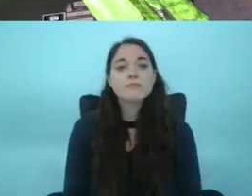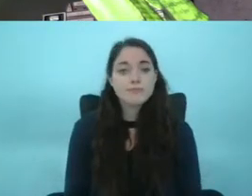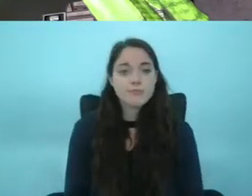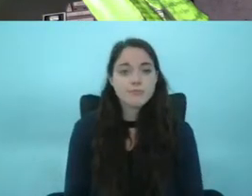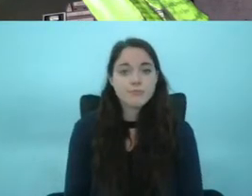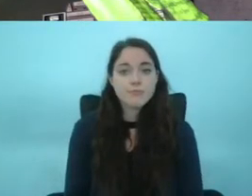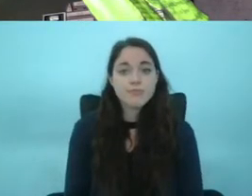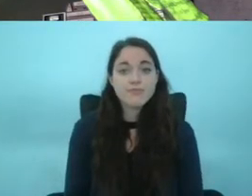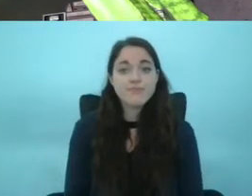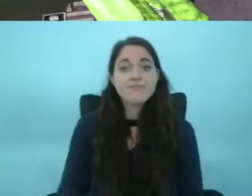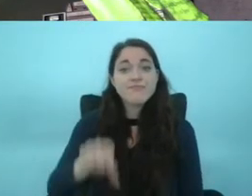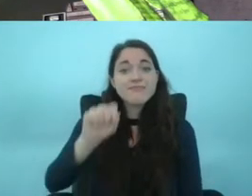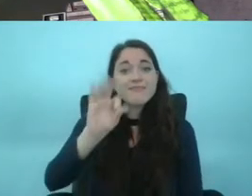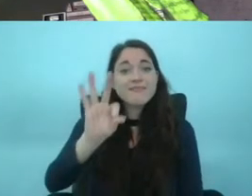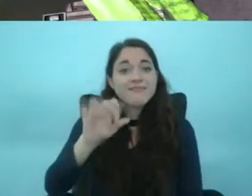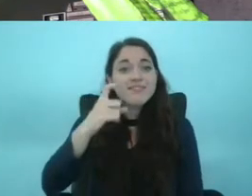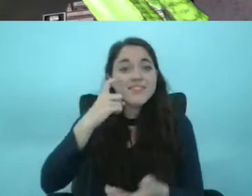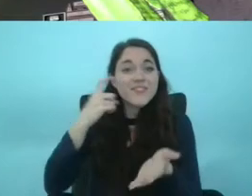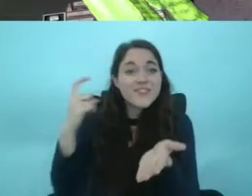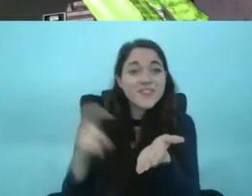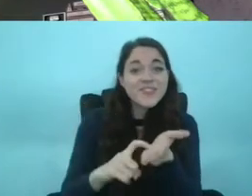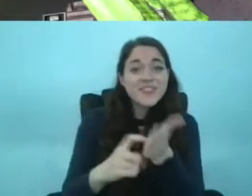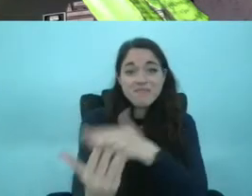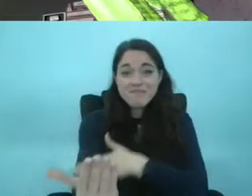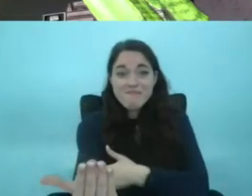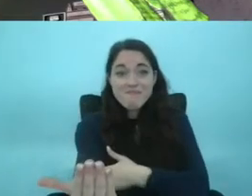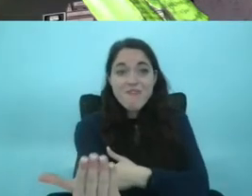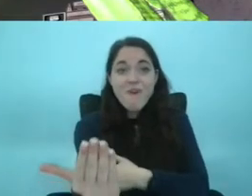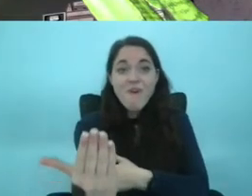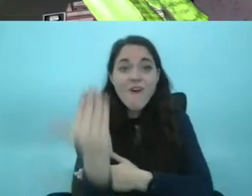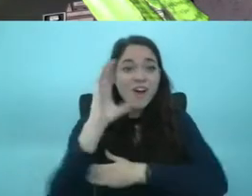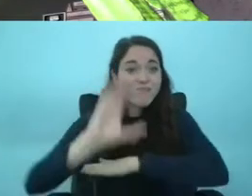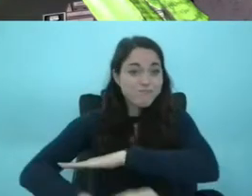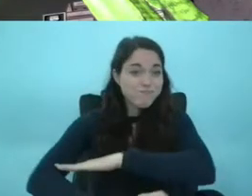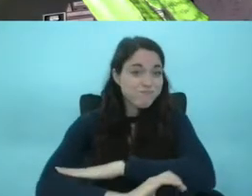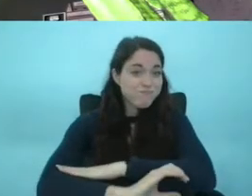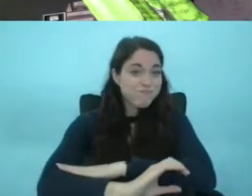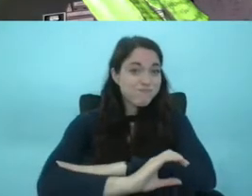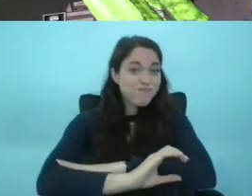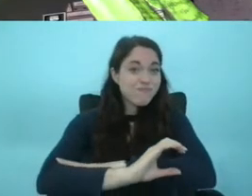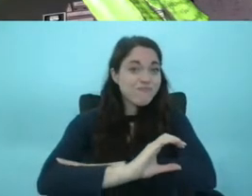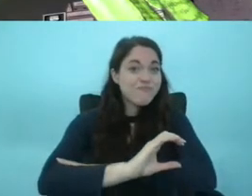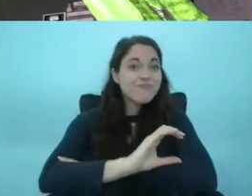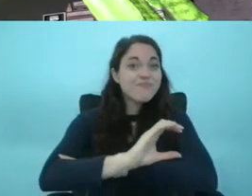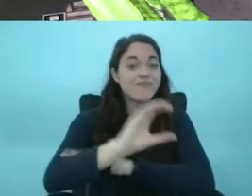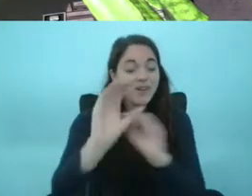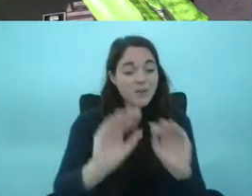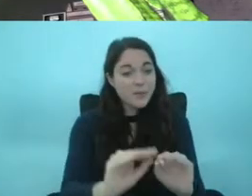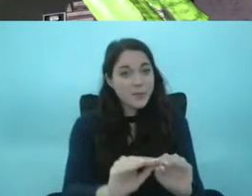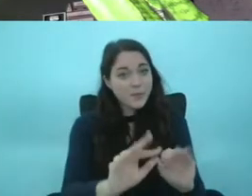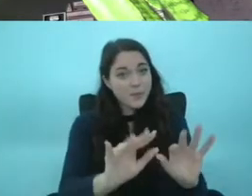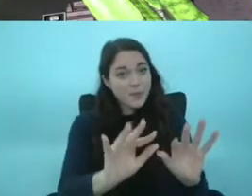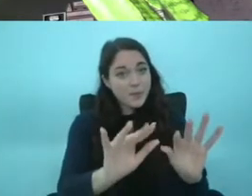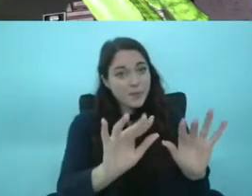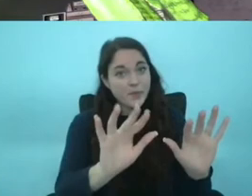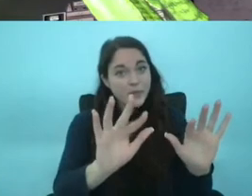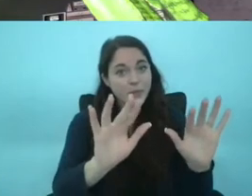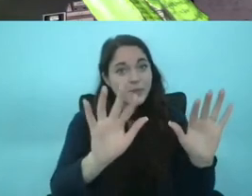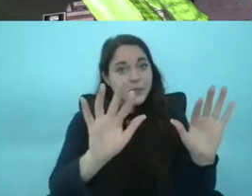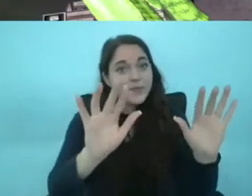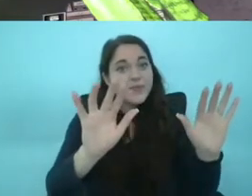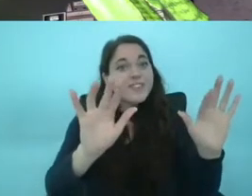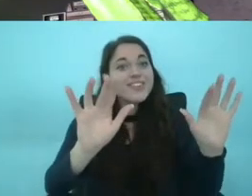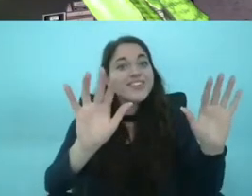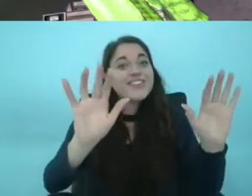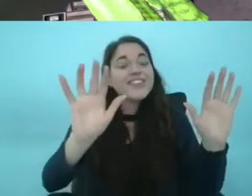If you see the morning rising gently on your fields, if